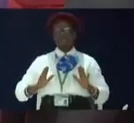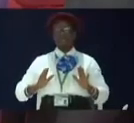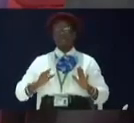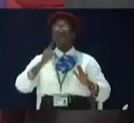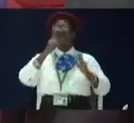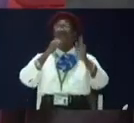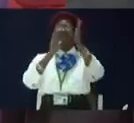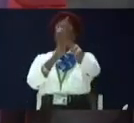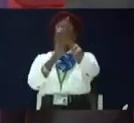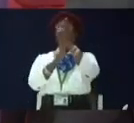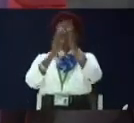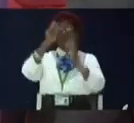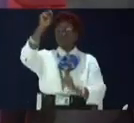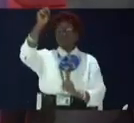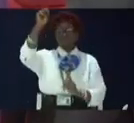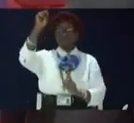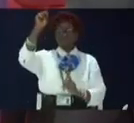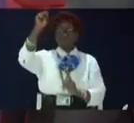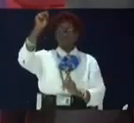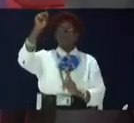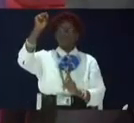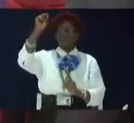Praise Him. Eyi.